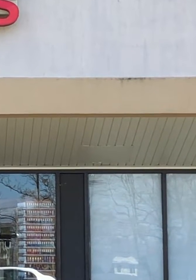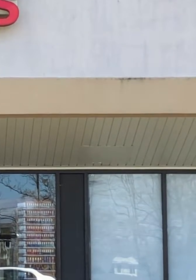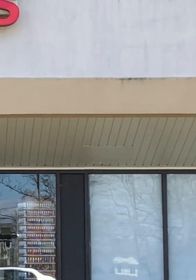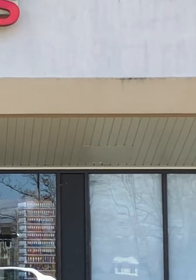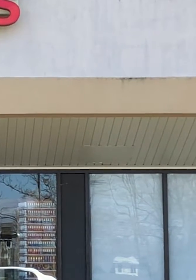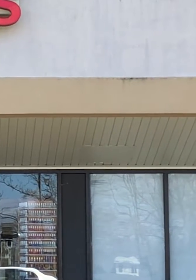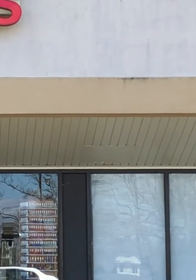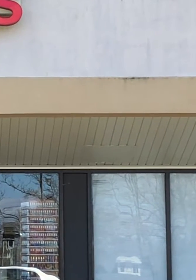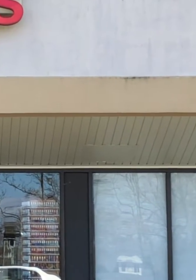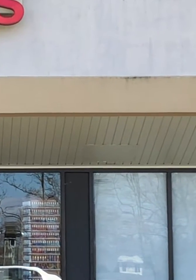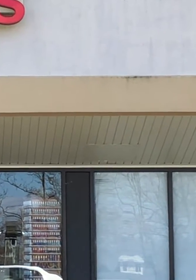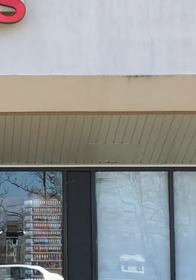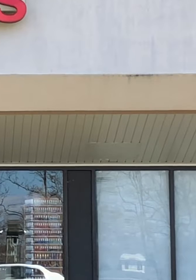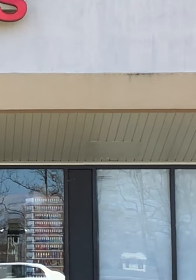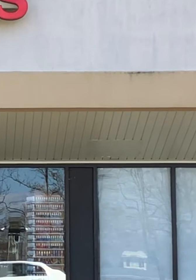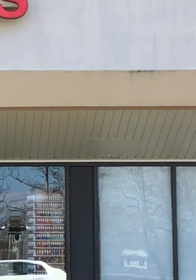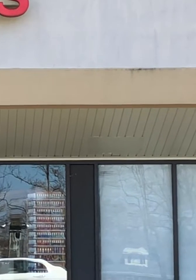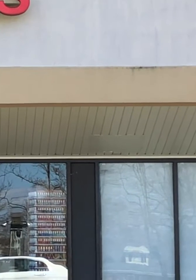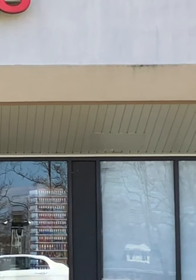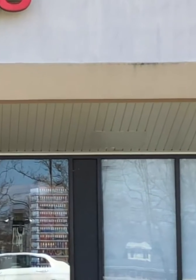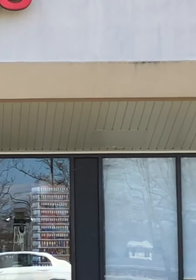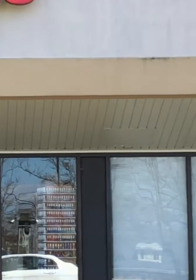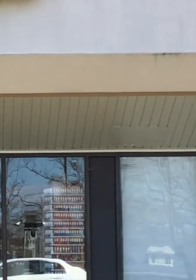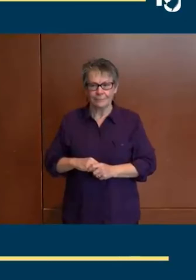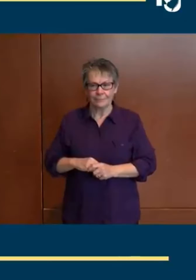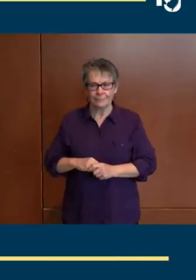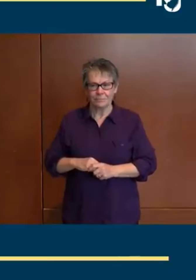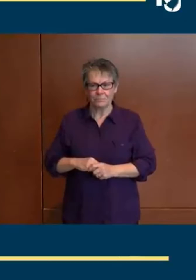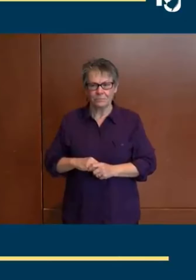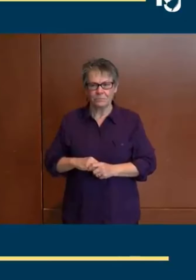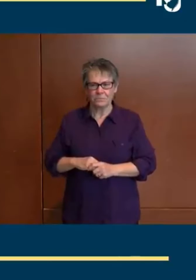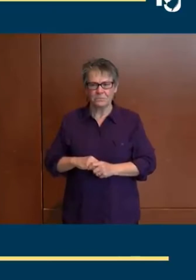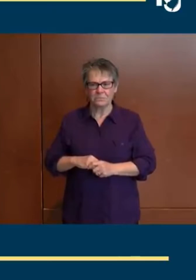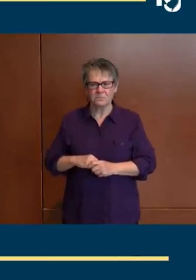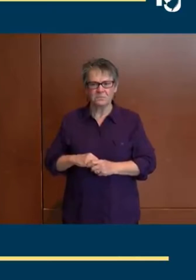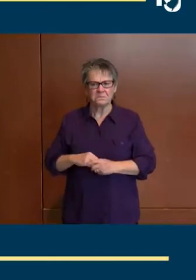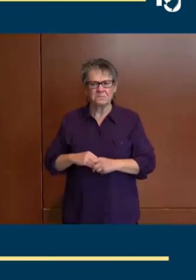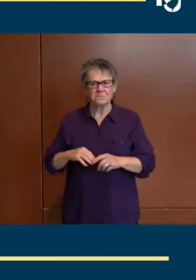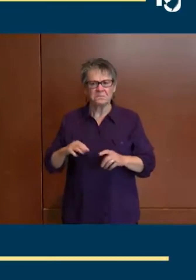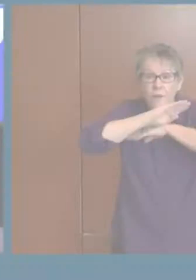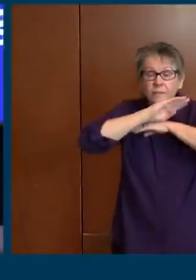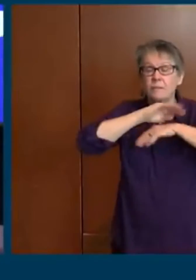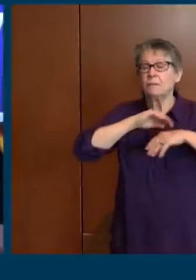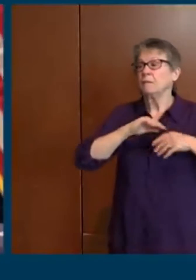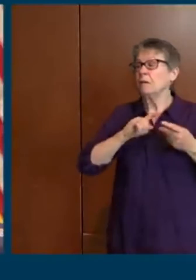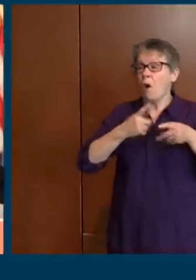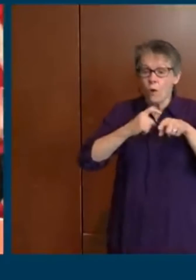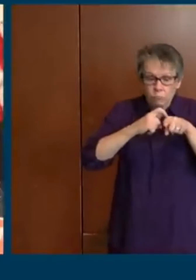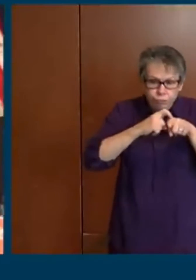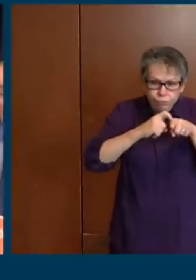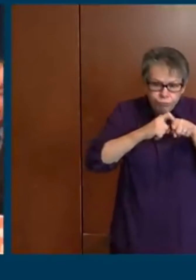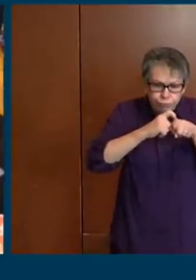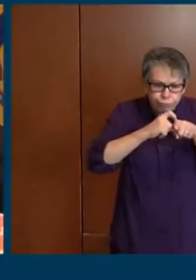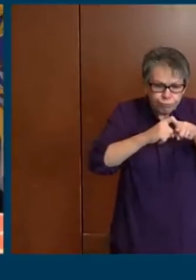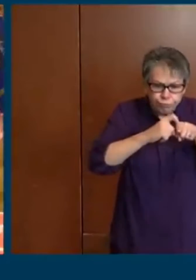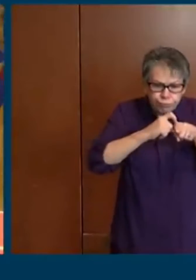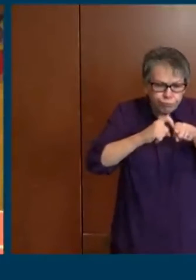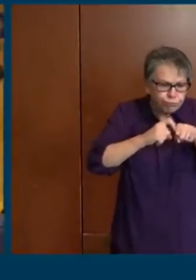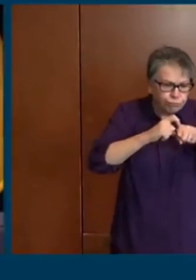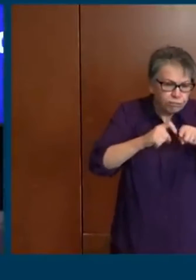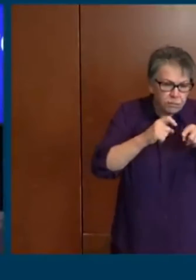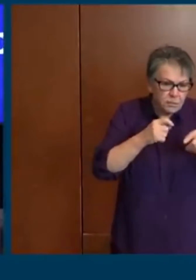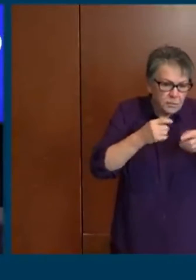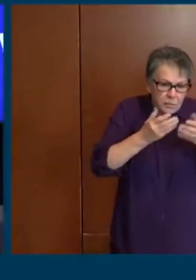guidelines, this is not an essential business. The social distancing trumps all. So is that fair to say that you've got to